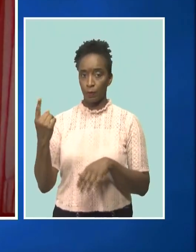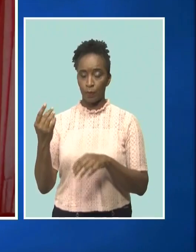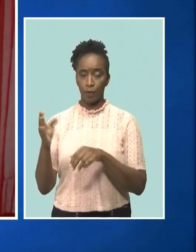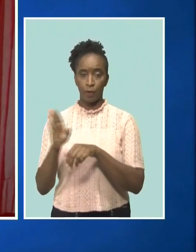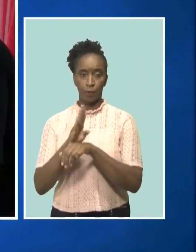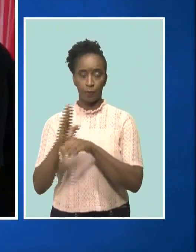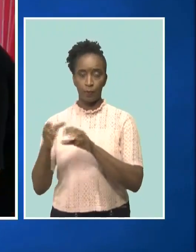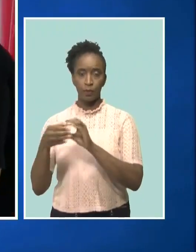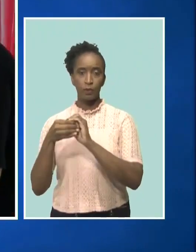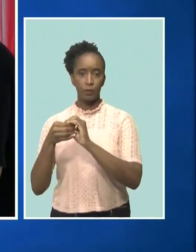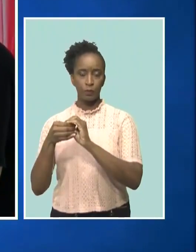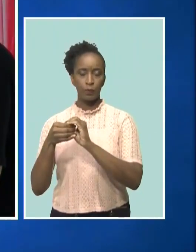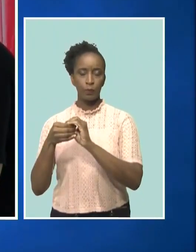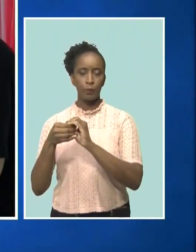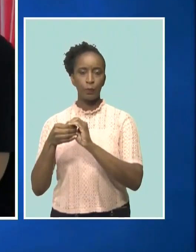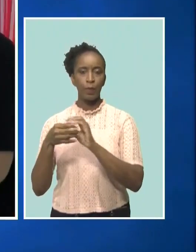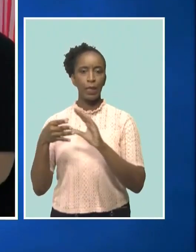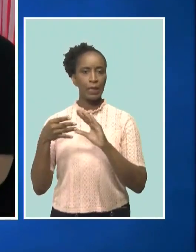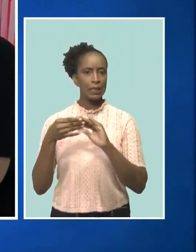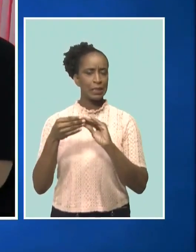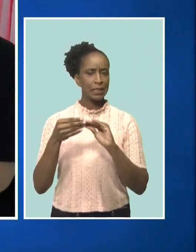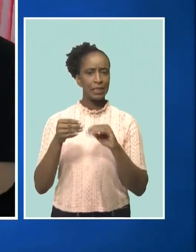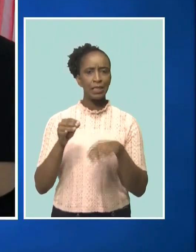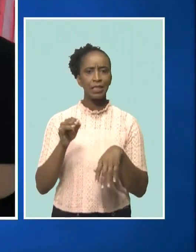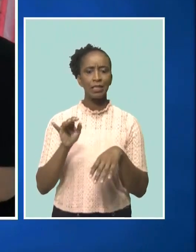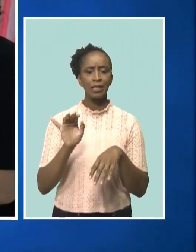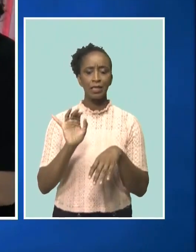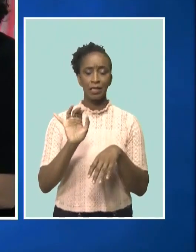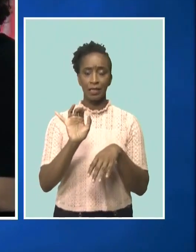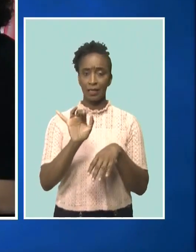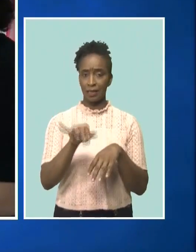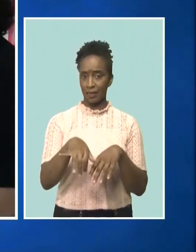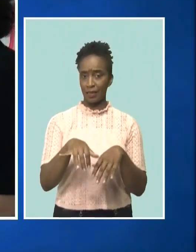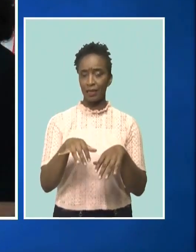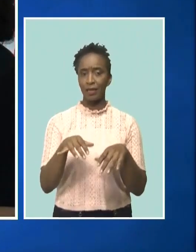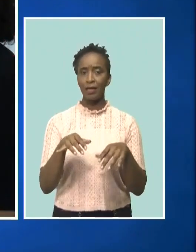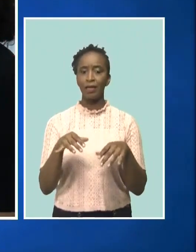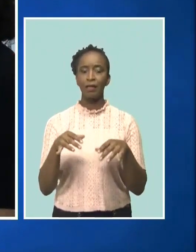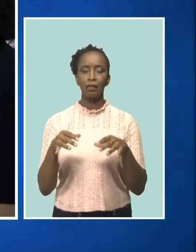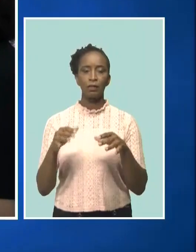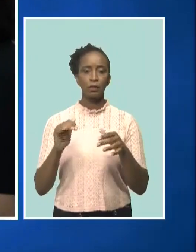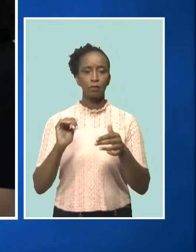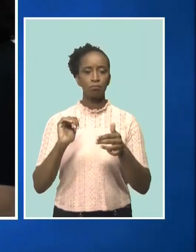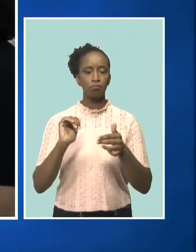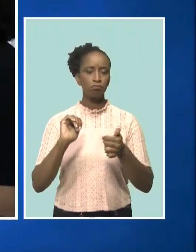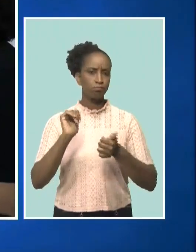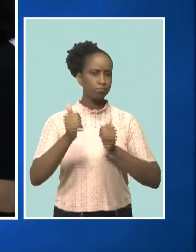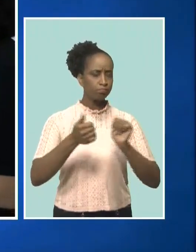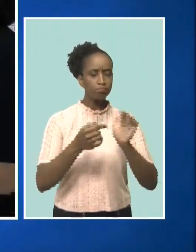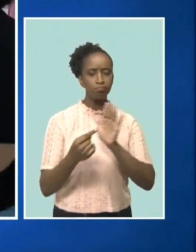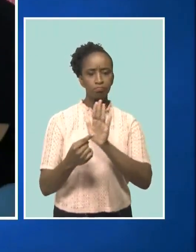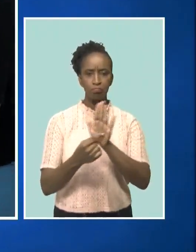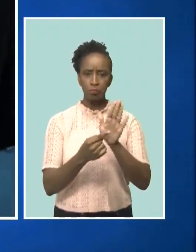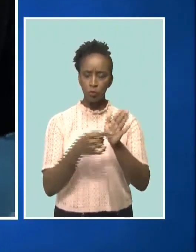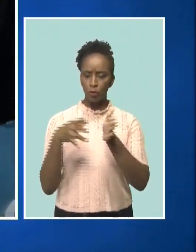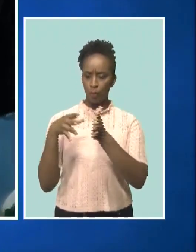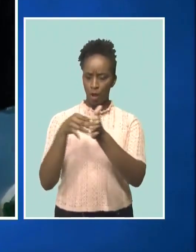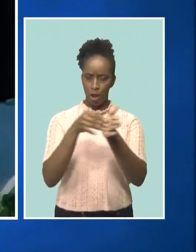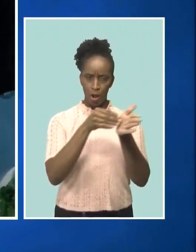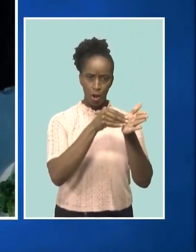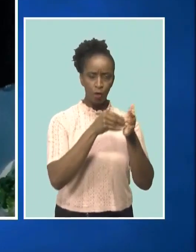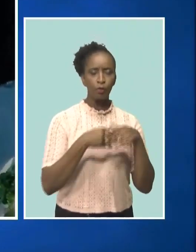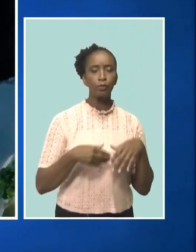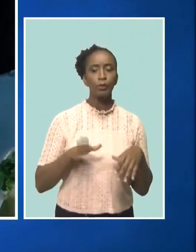Ashley Fenty, said she has learned a lot from the Ross Trevor Resort Initiative and gave some background on her enterprise.